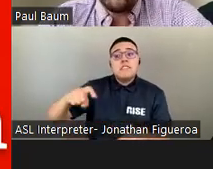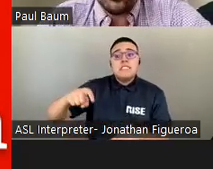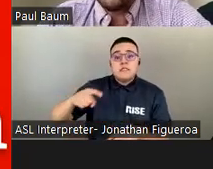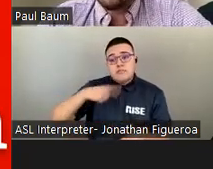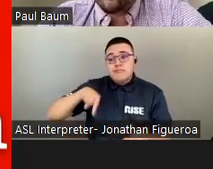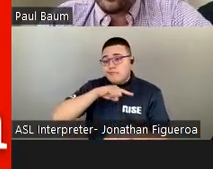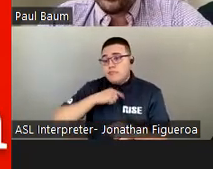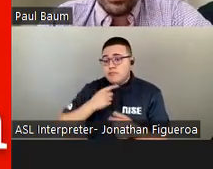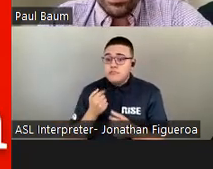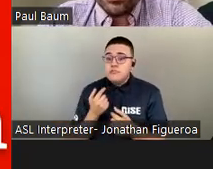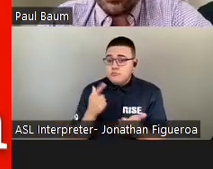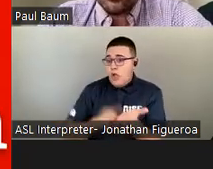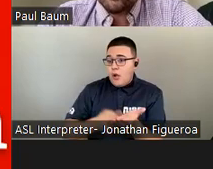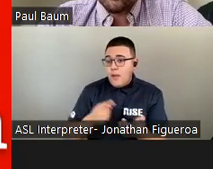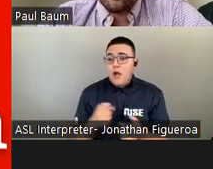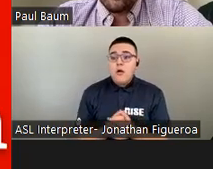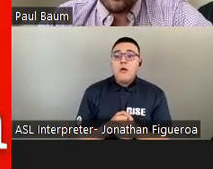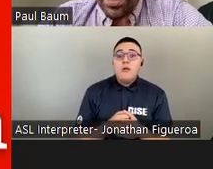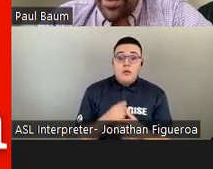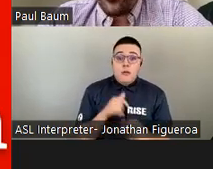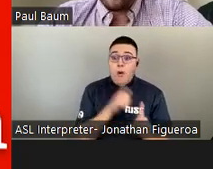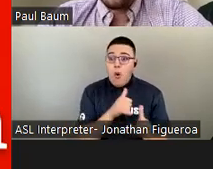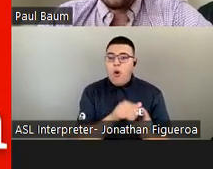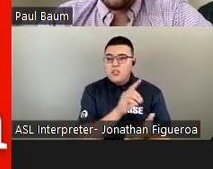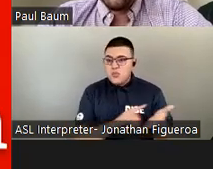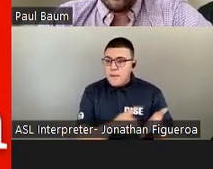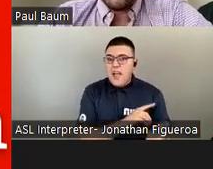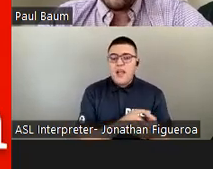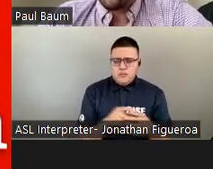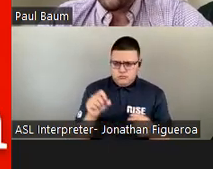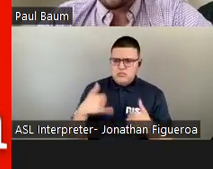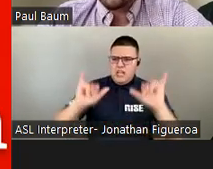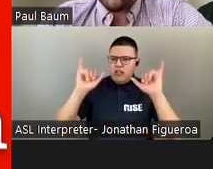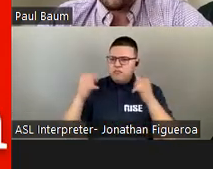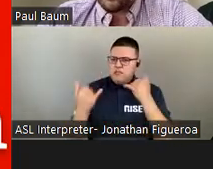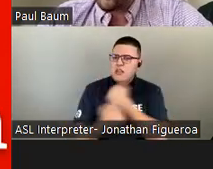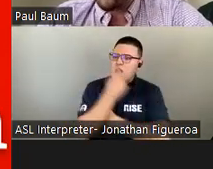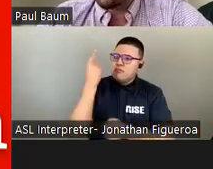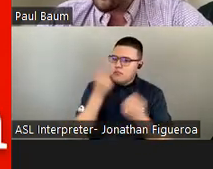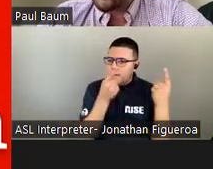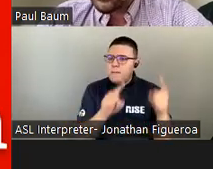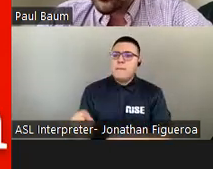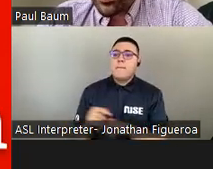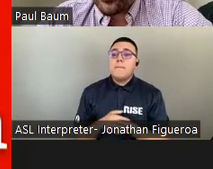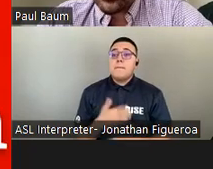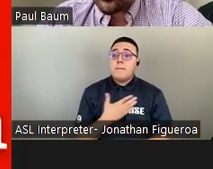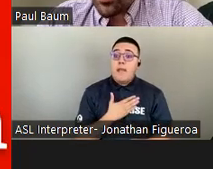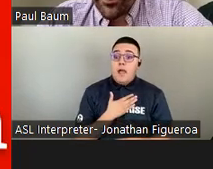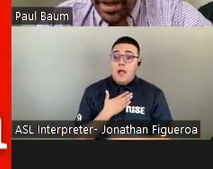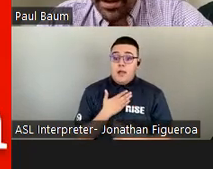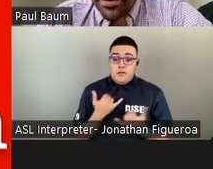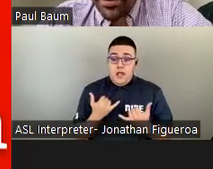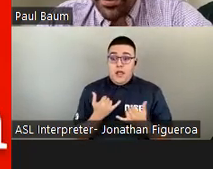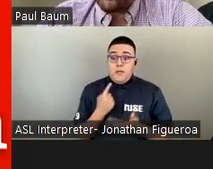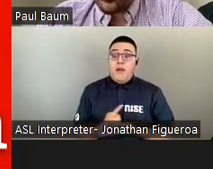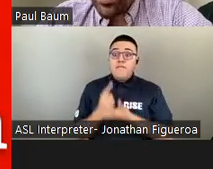being bullied, discriminated against, it happens. And I will also tell you that I'm coming from a place of privilege as a white